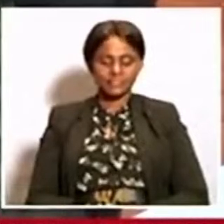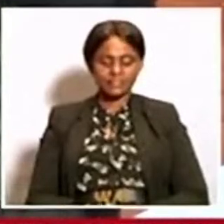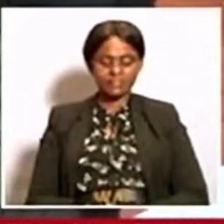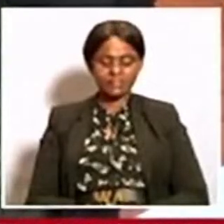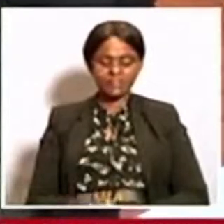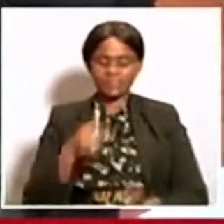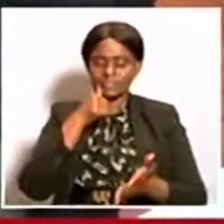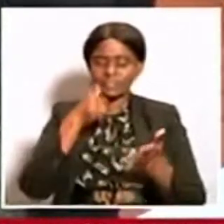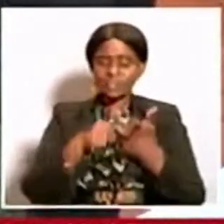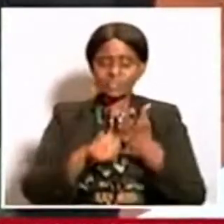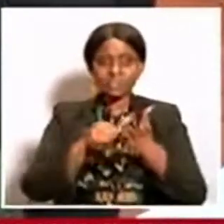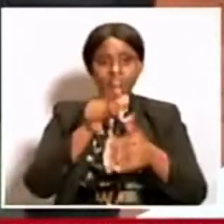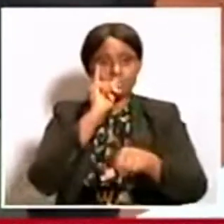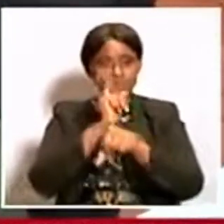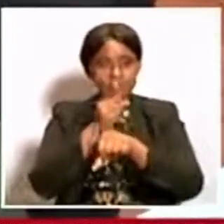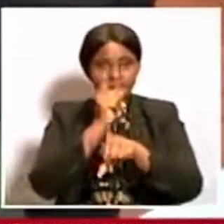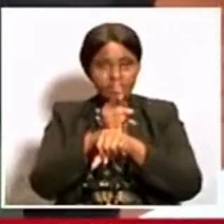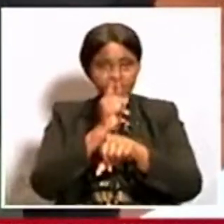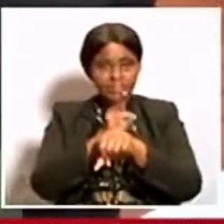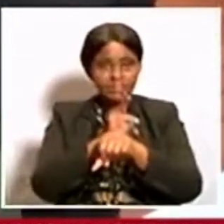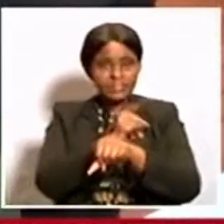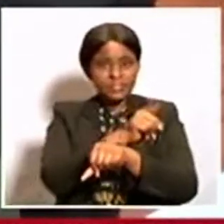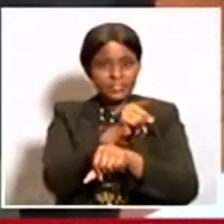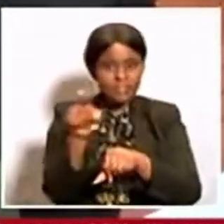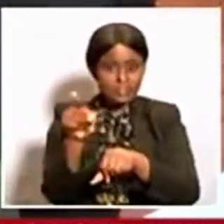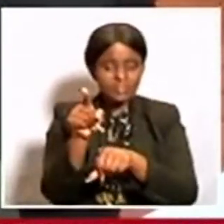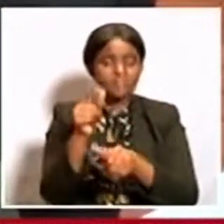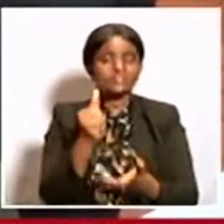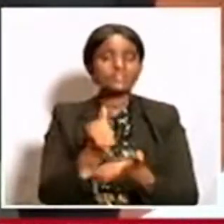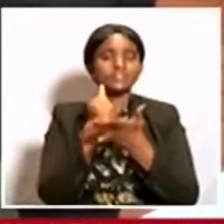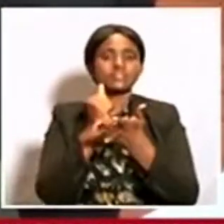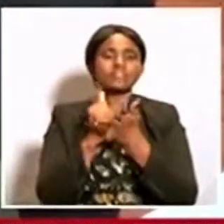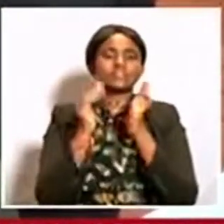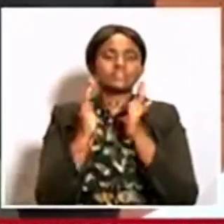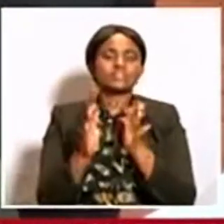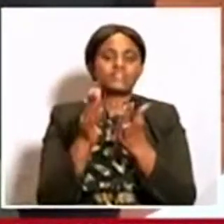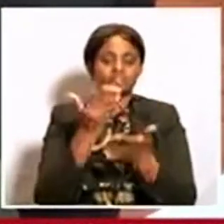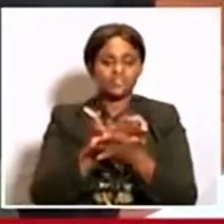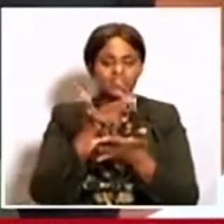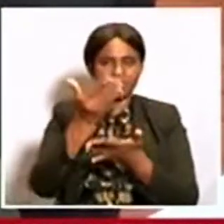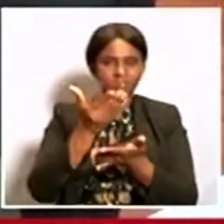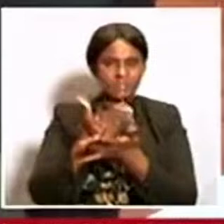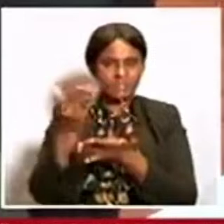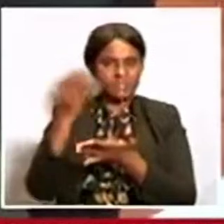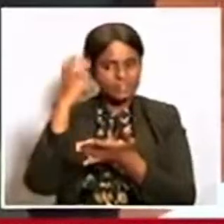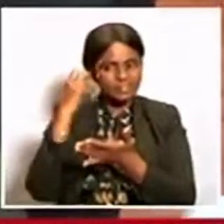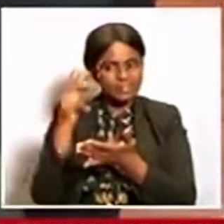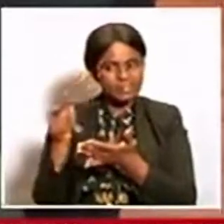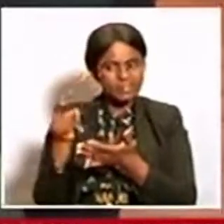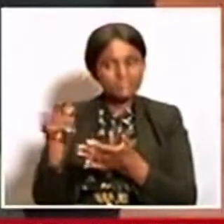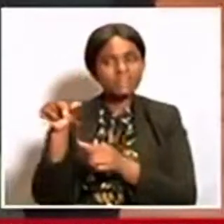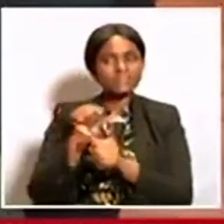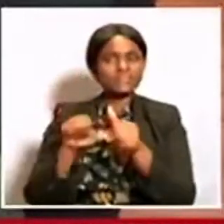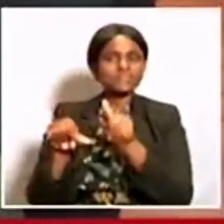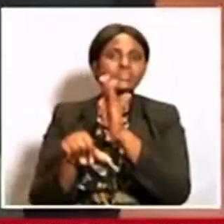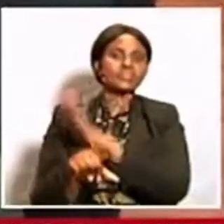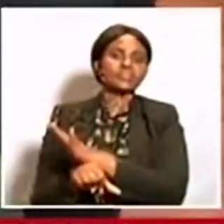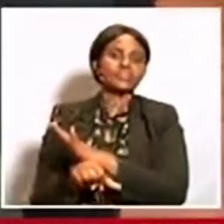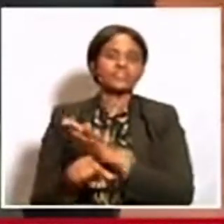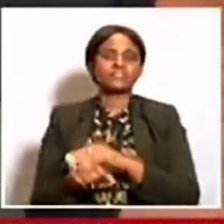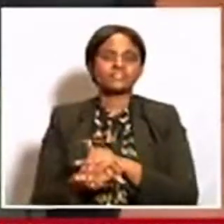the letter of caution to the assistant procurement officer, I'm sure he's around,